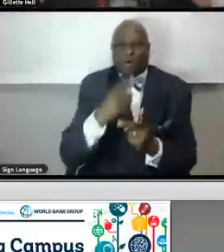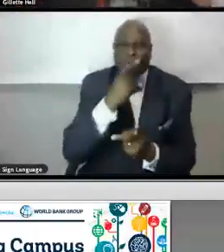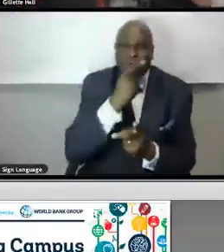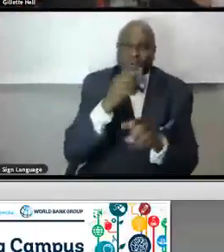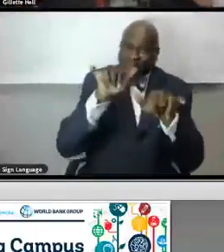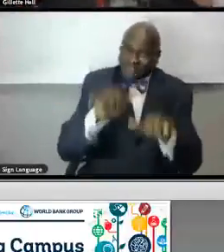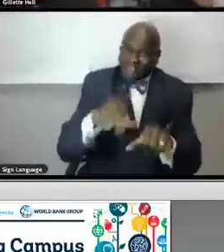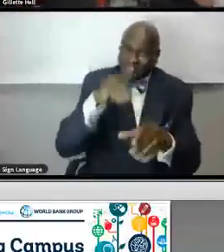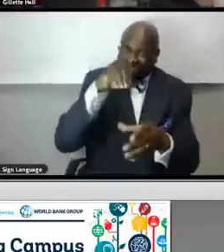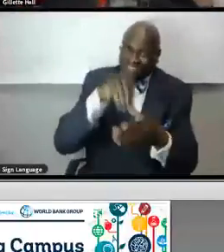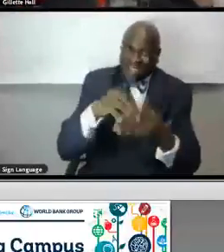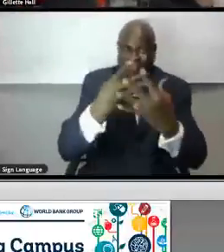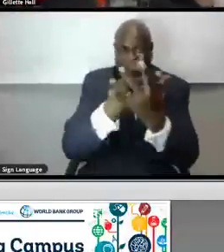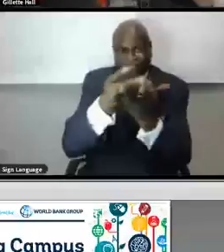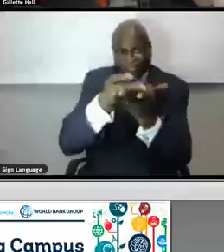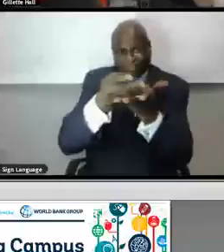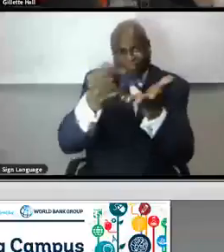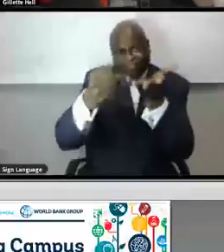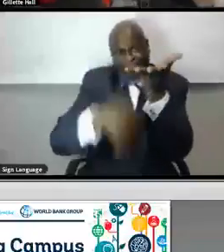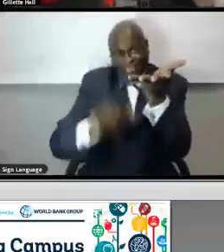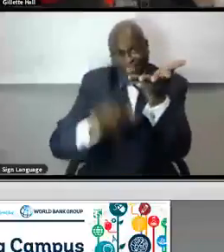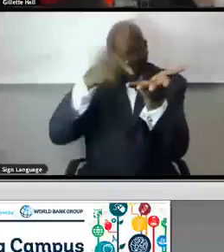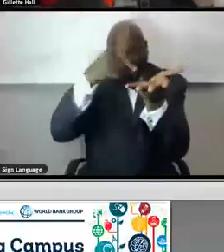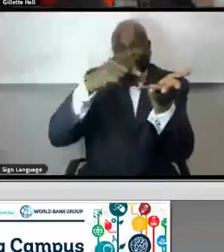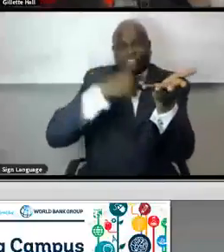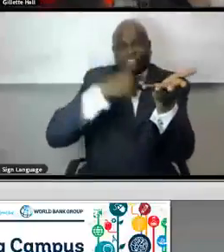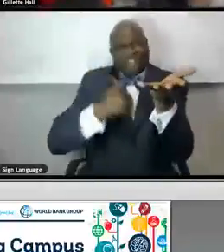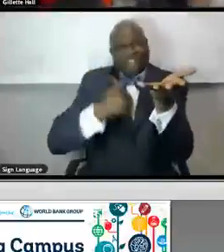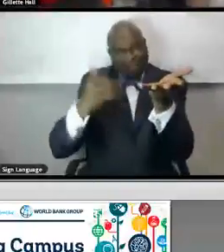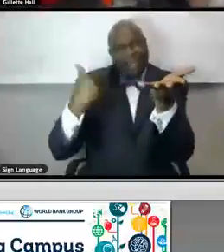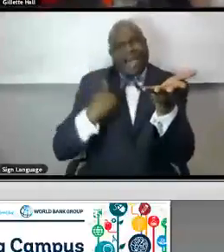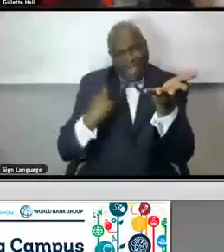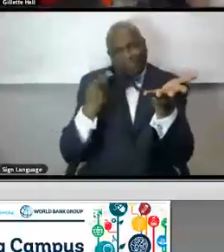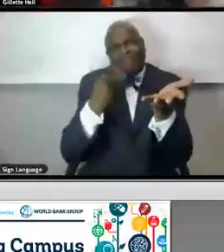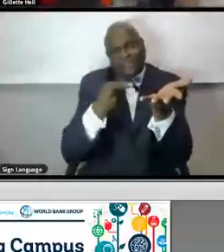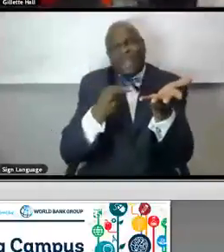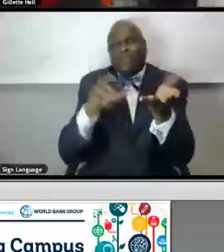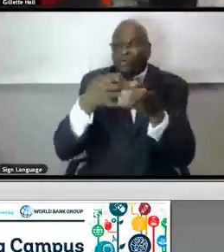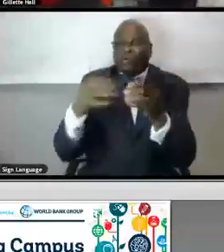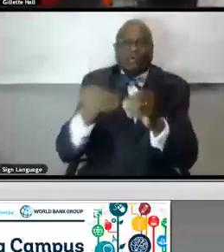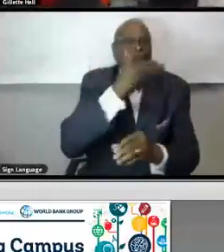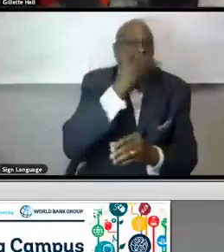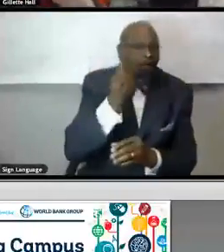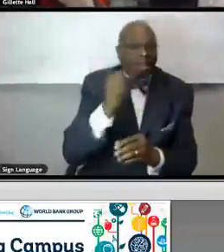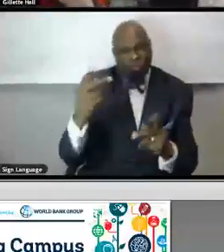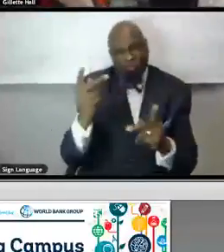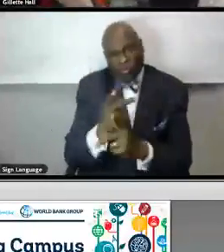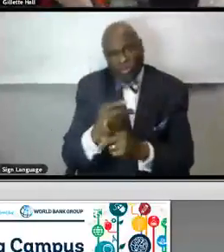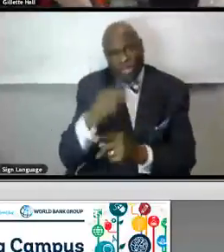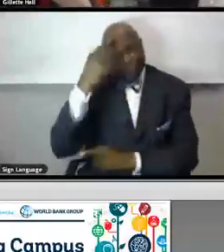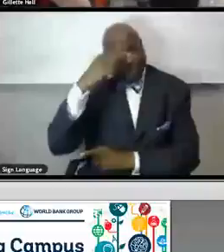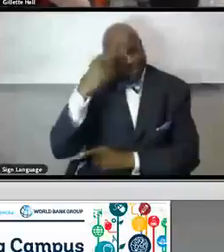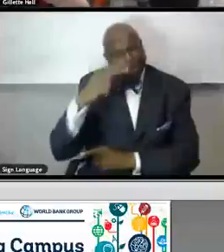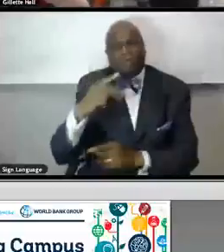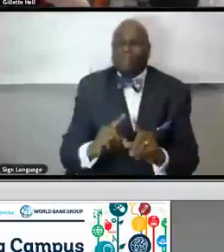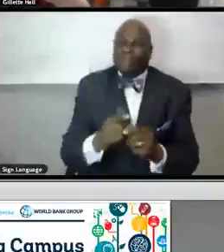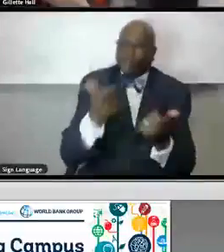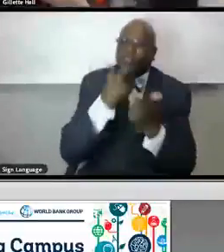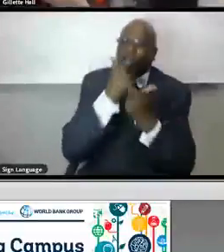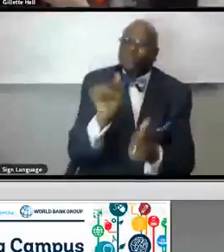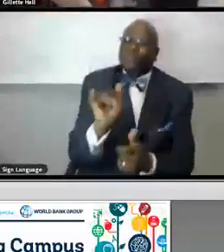in that sieve now persist in China as well, and there are groups doing better and worse. The Mexico case is very